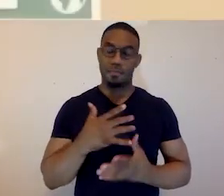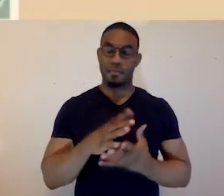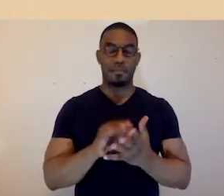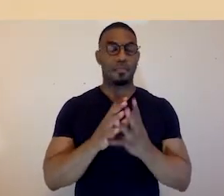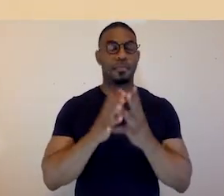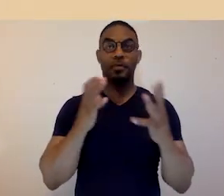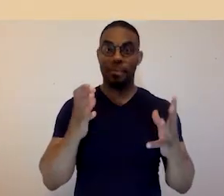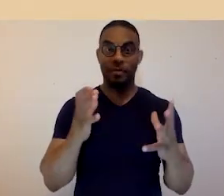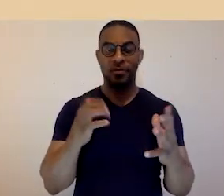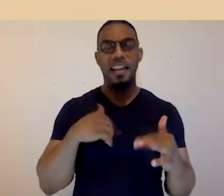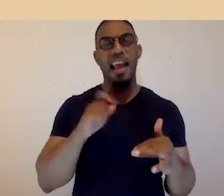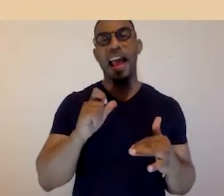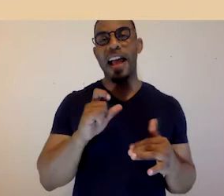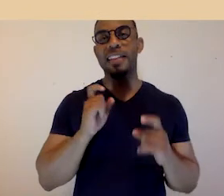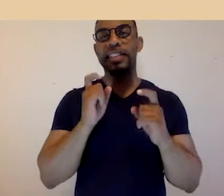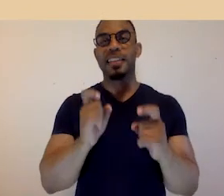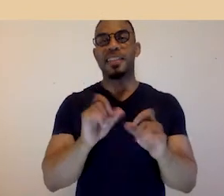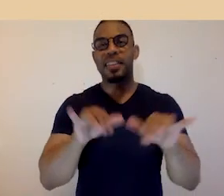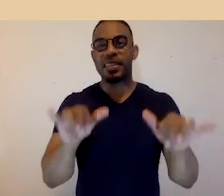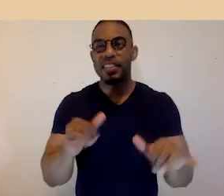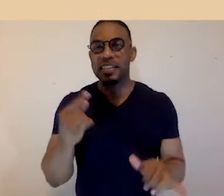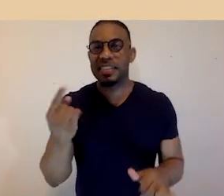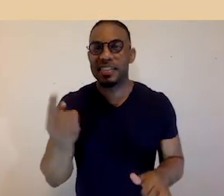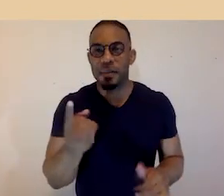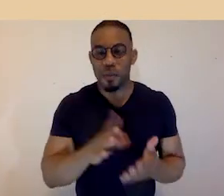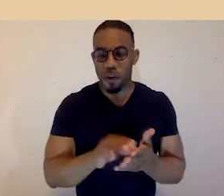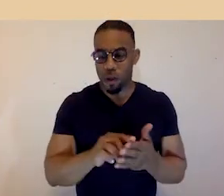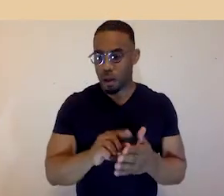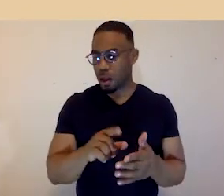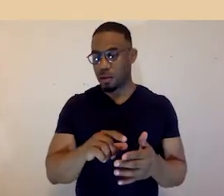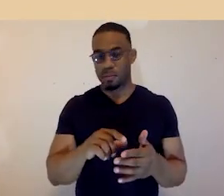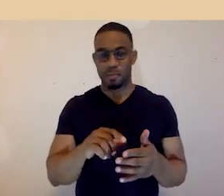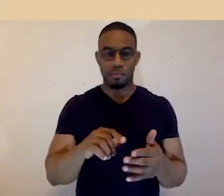lot there. So I had to give the system something to learn, or in